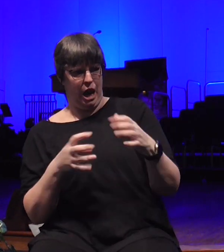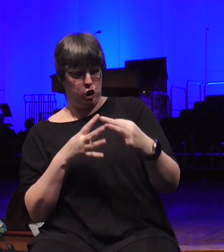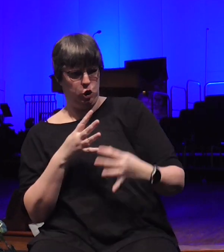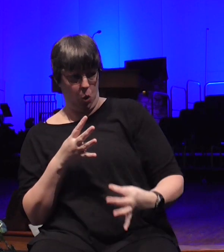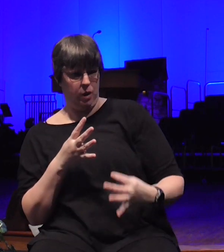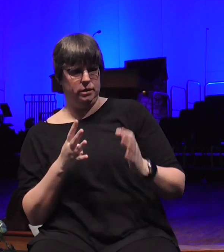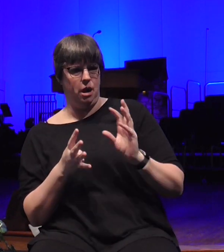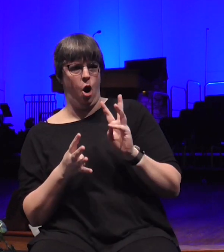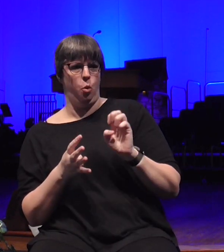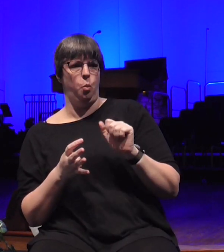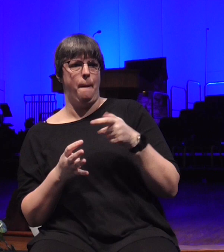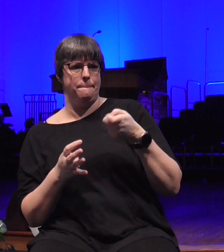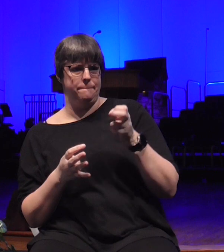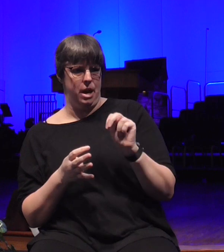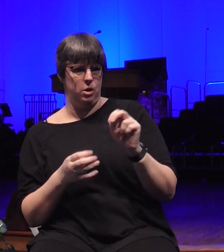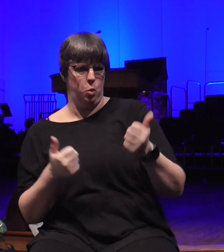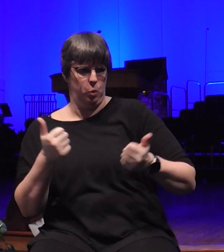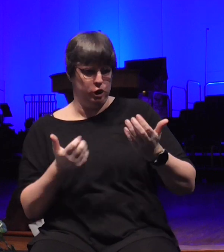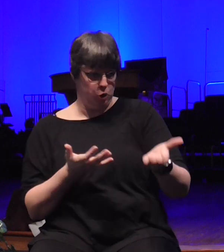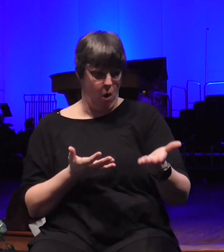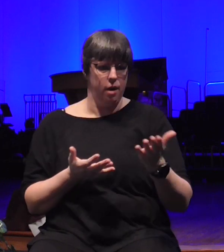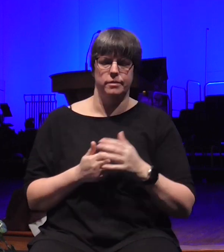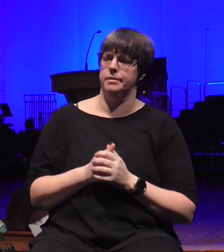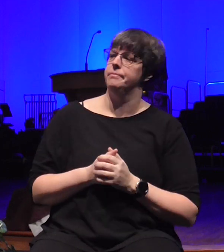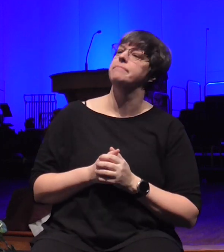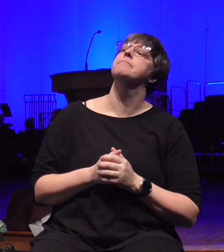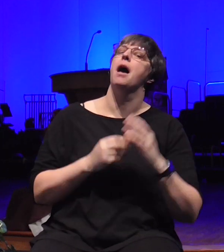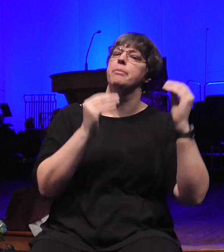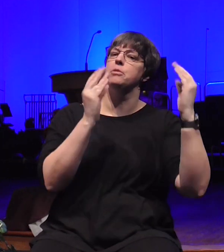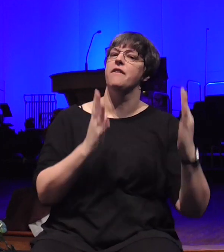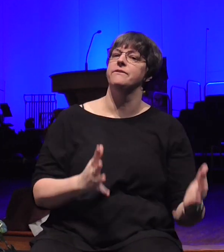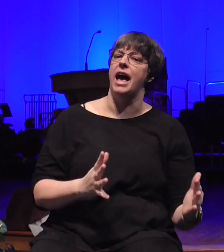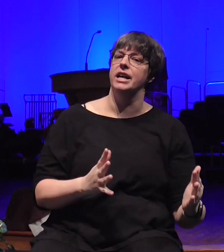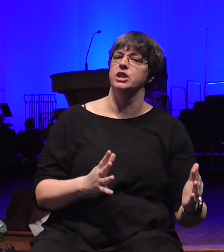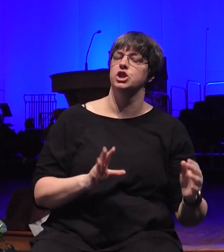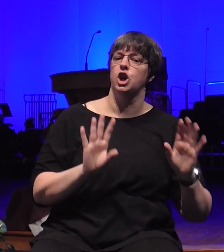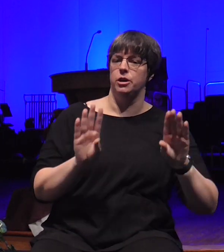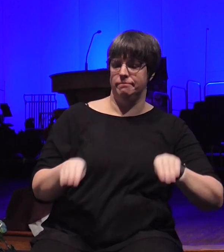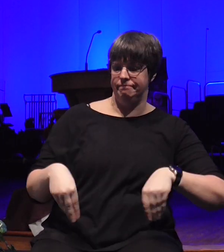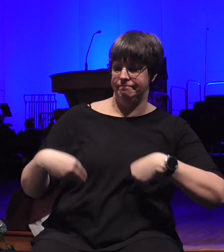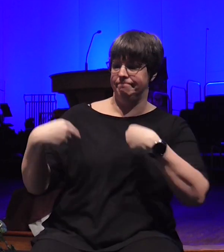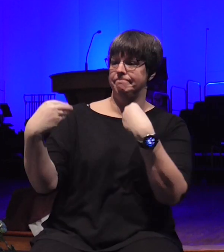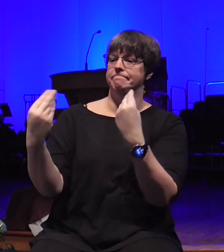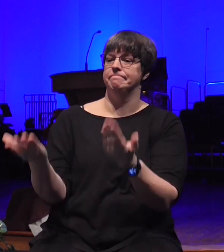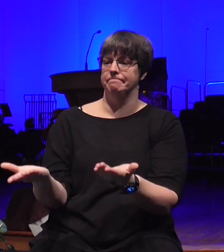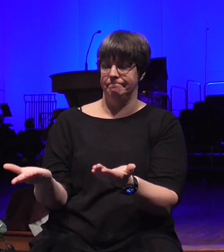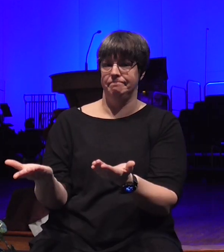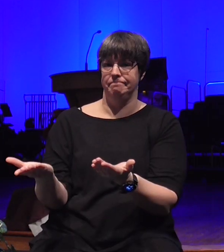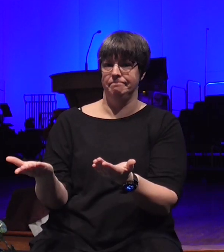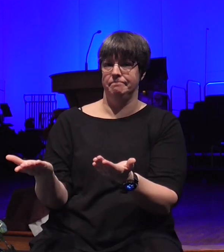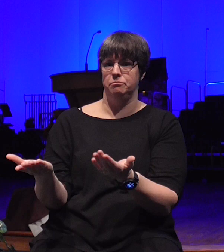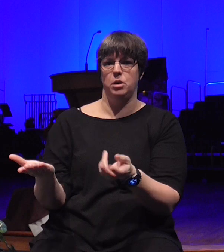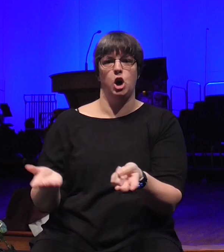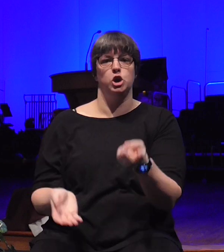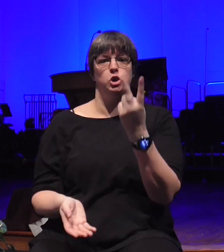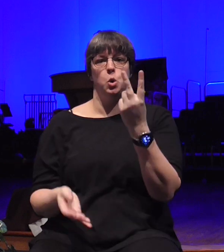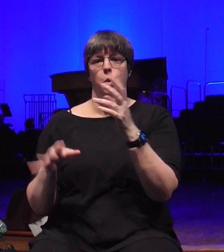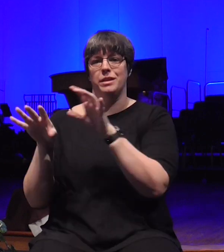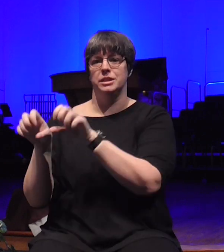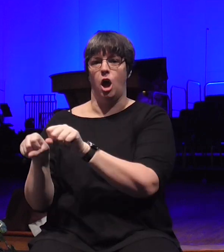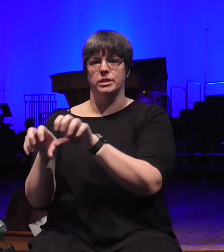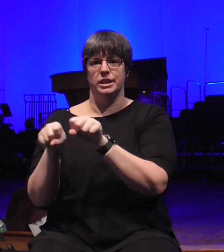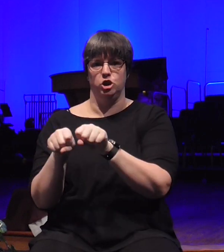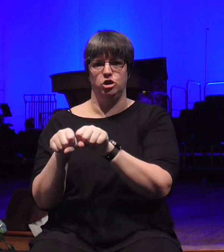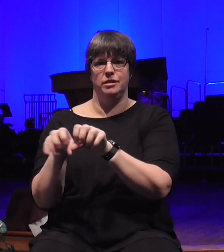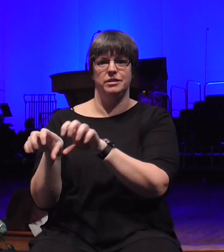for our duel. What shall they be?" And with that, Professor Virchow produced 2 big, juicy sausages.